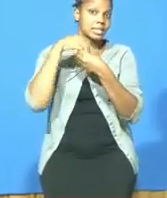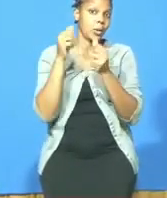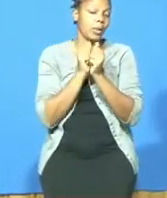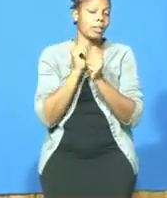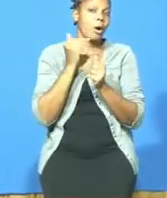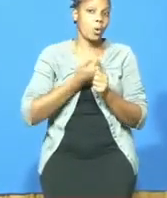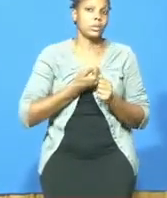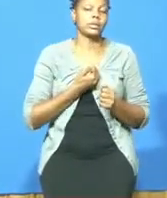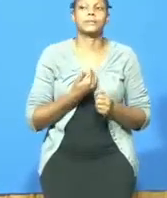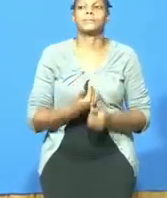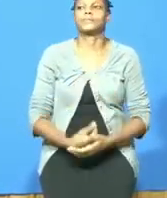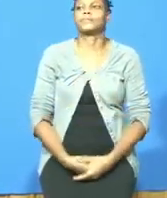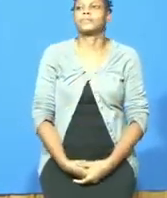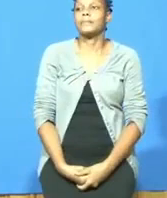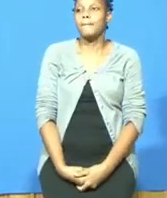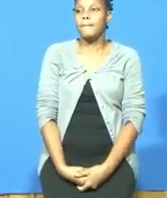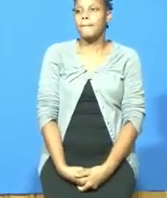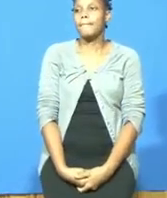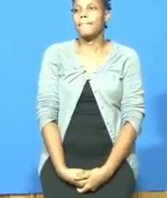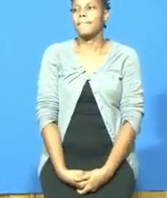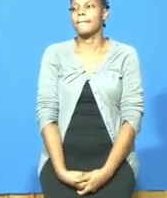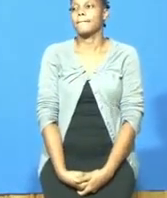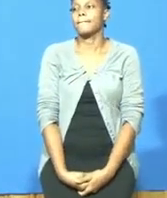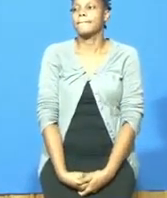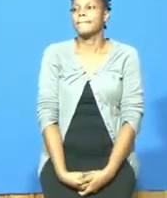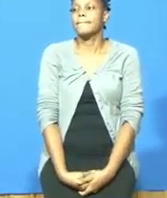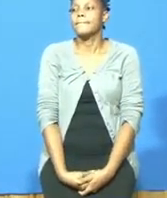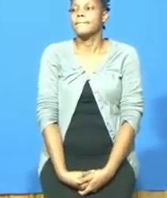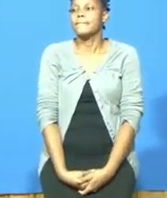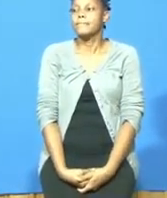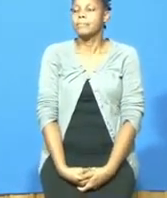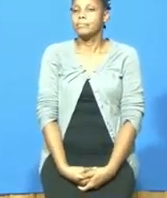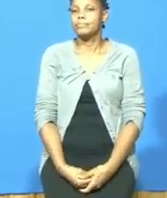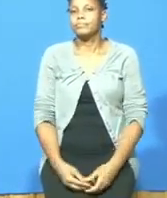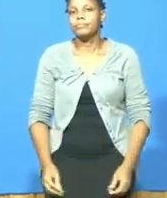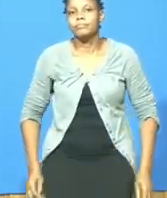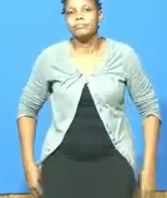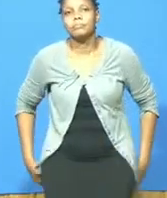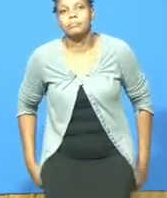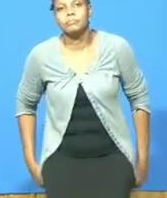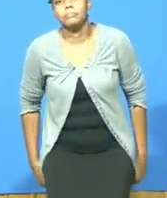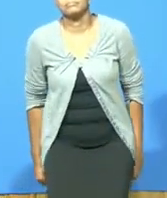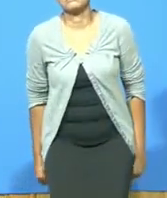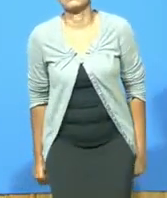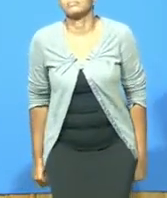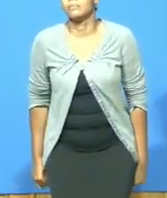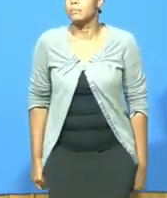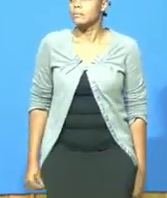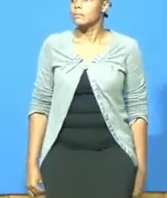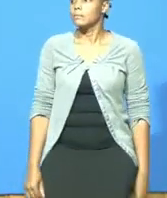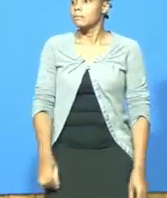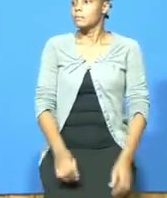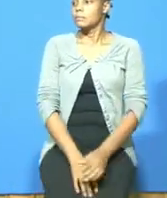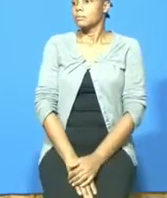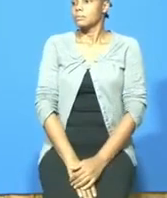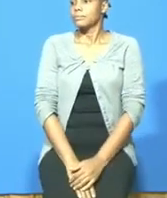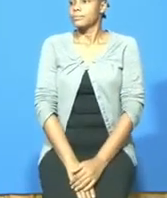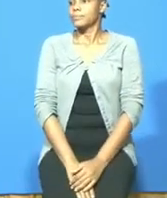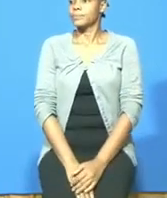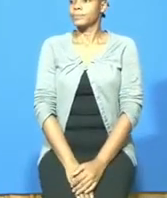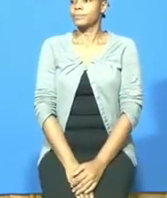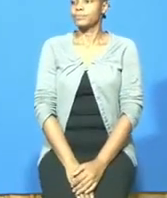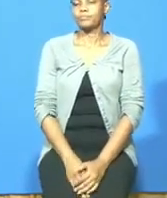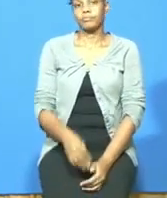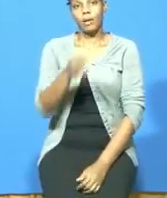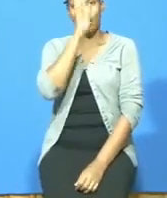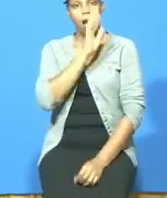here at Nature Speaks. And God continues to be tremendously good.